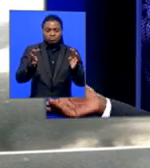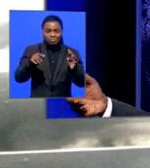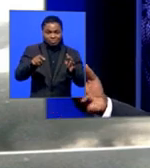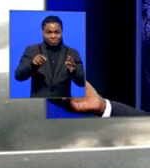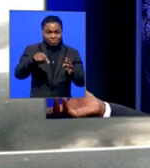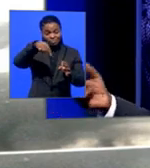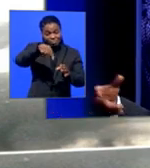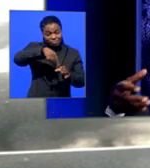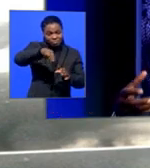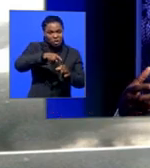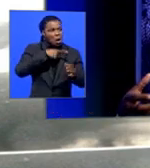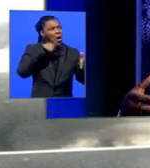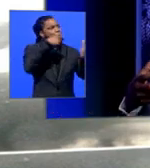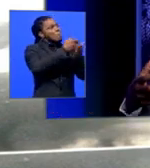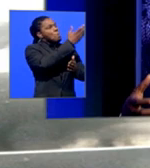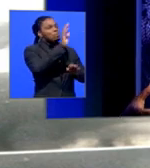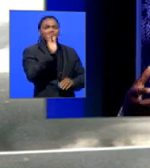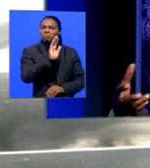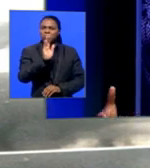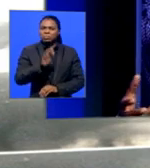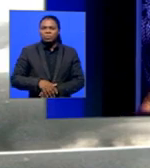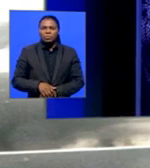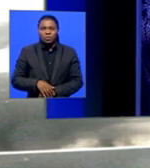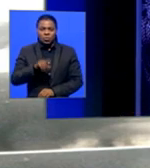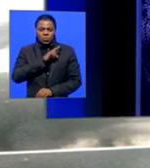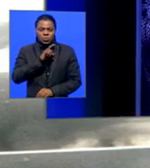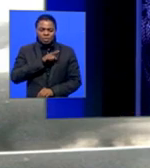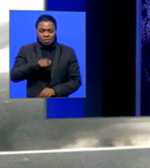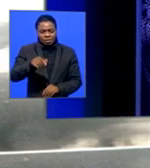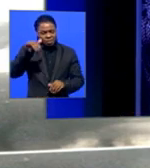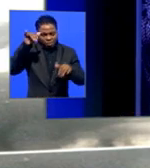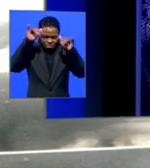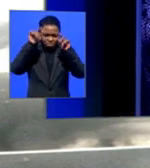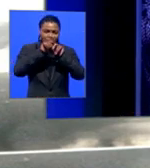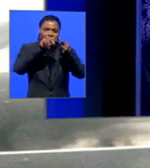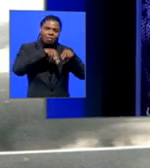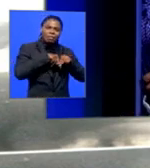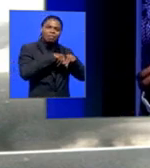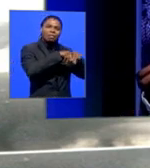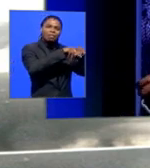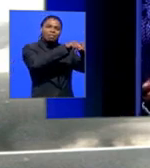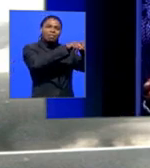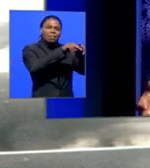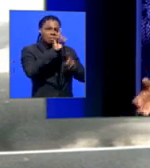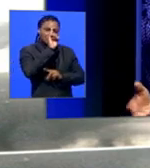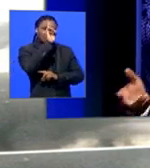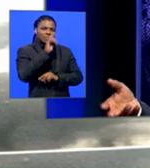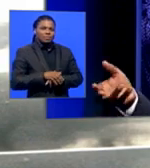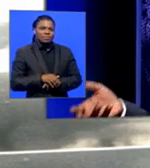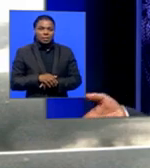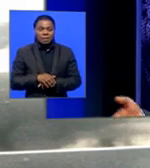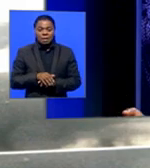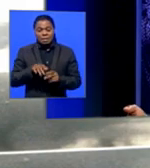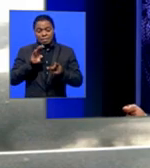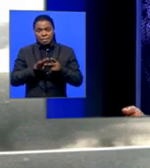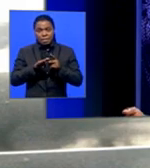know, anywhere, because it's believed that this is a cow that is accompanying the old man, and even the shepherd who's looking